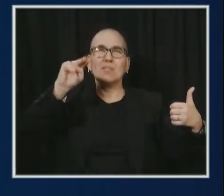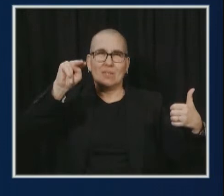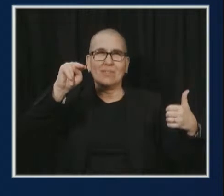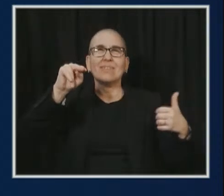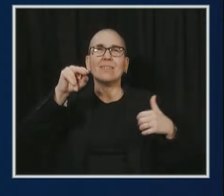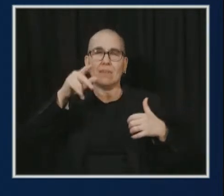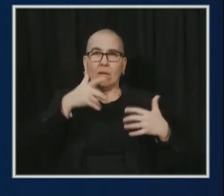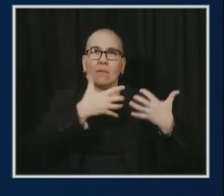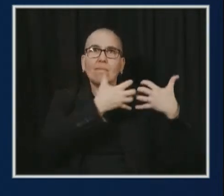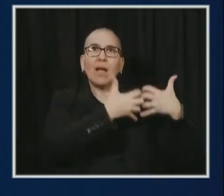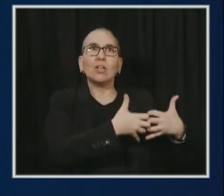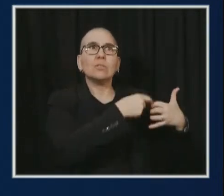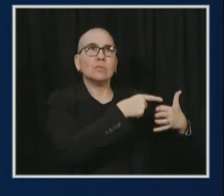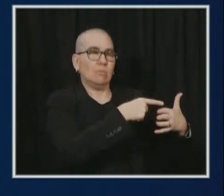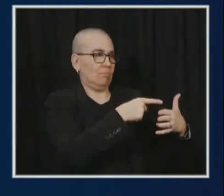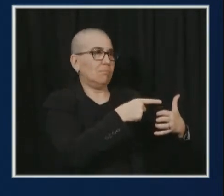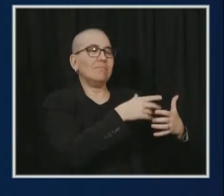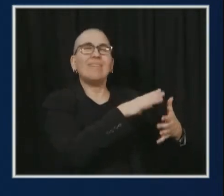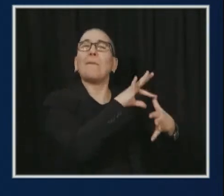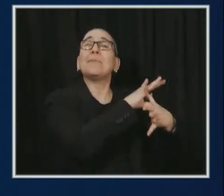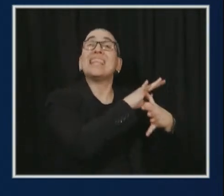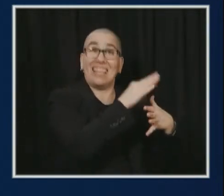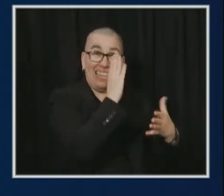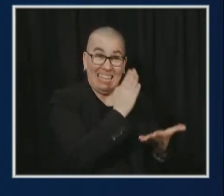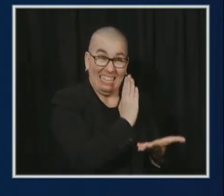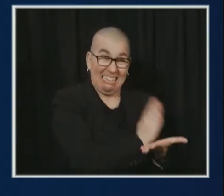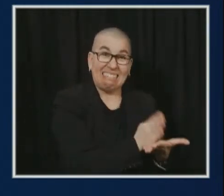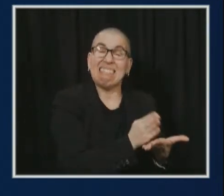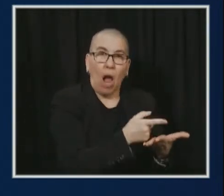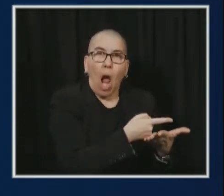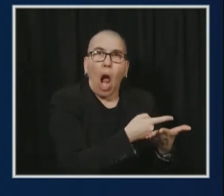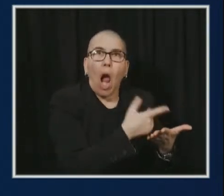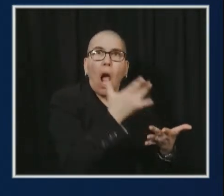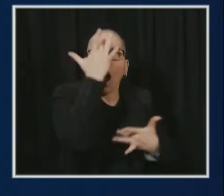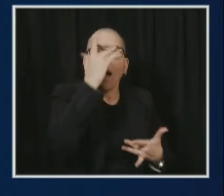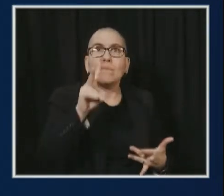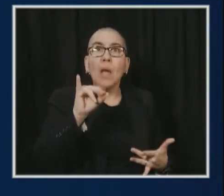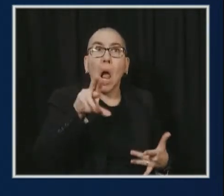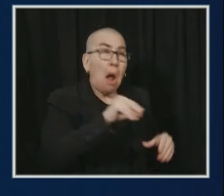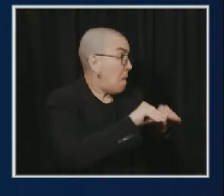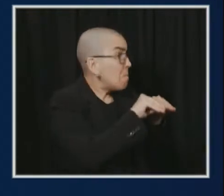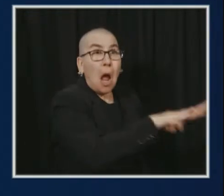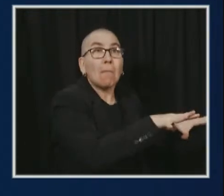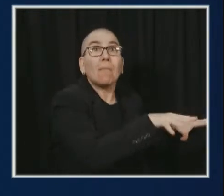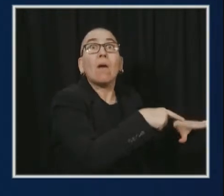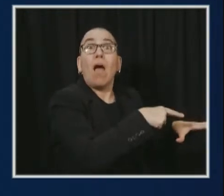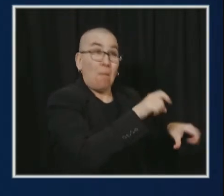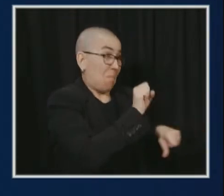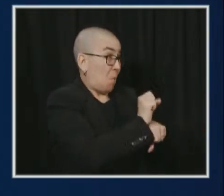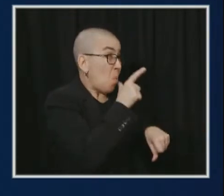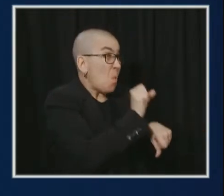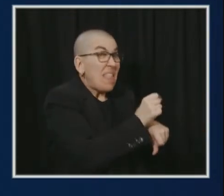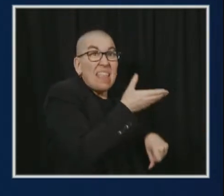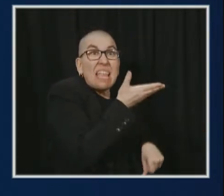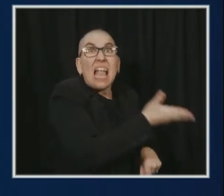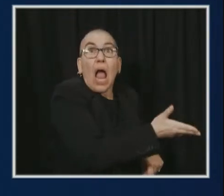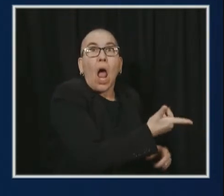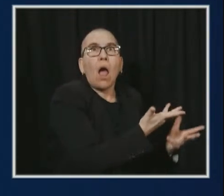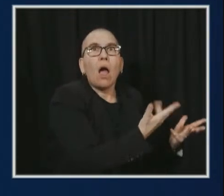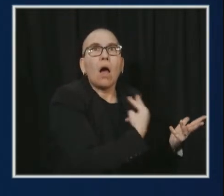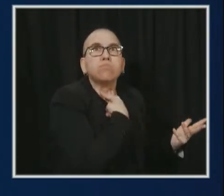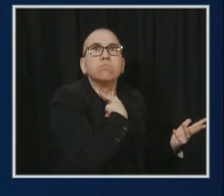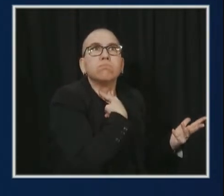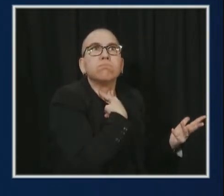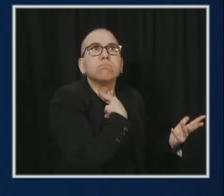and most severe outbreaks that we saw. And we know that the population working in these plants are significantly